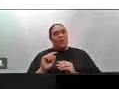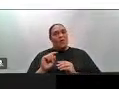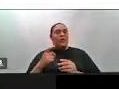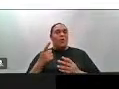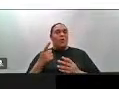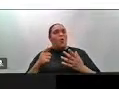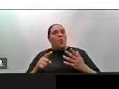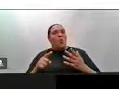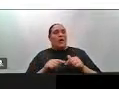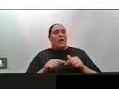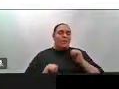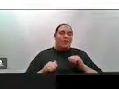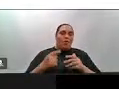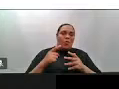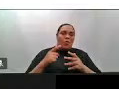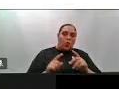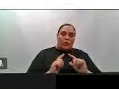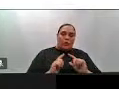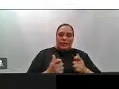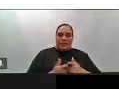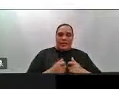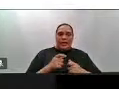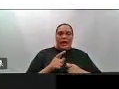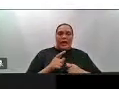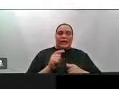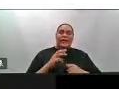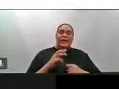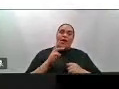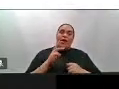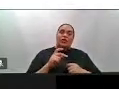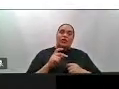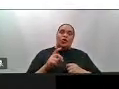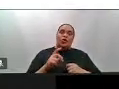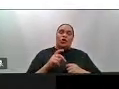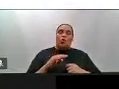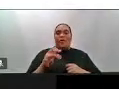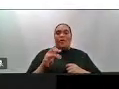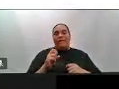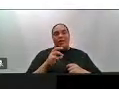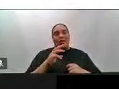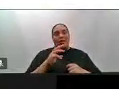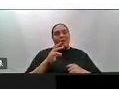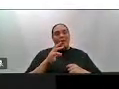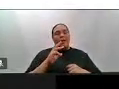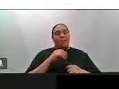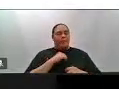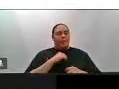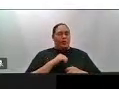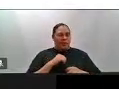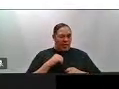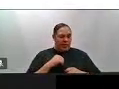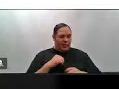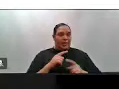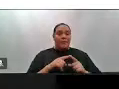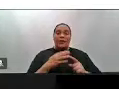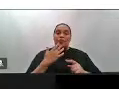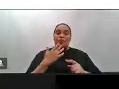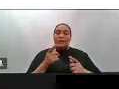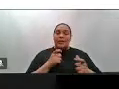and performance auditing committee at the Theewaterskloof municipality and